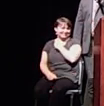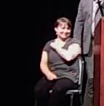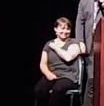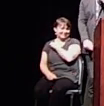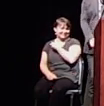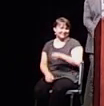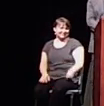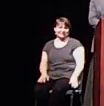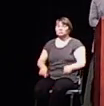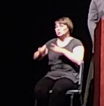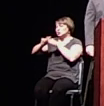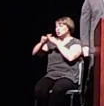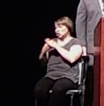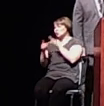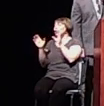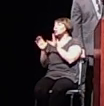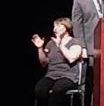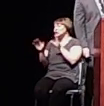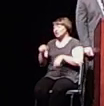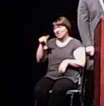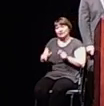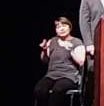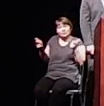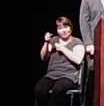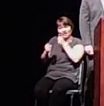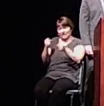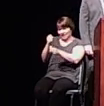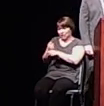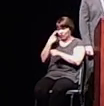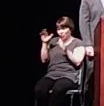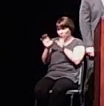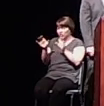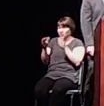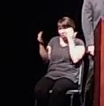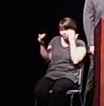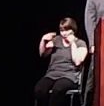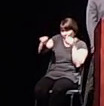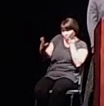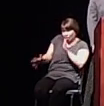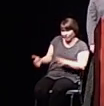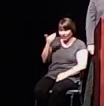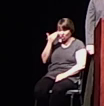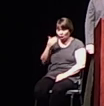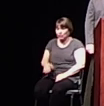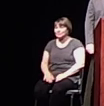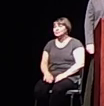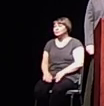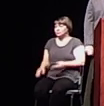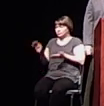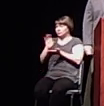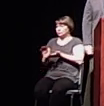So let's start with accreditation. It's going to be a big year for accreditation, as most of you hopefully know. Cuesta's been here